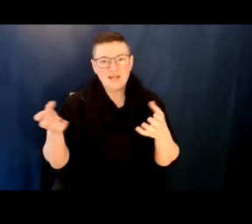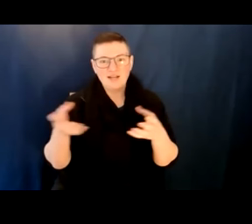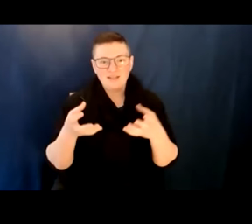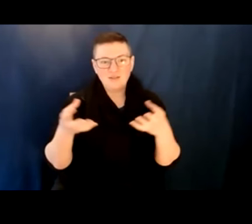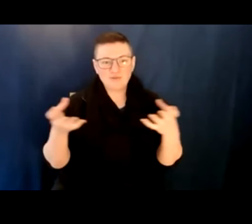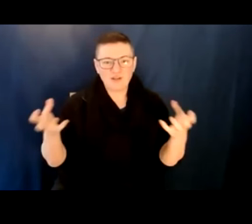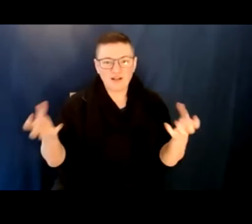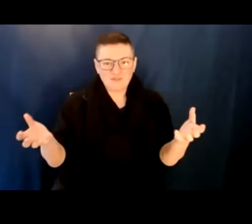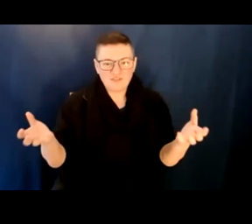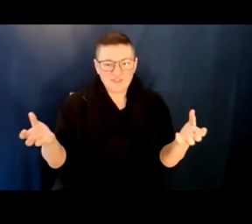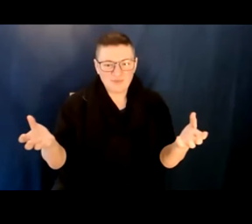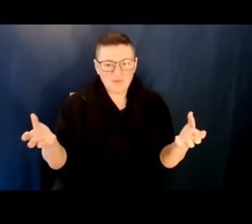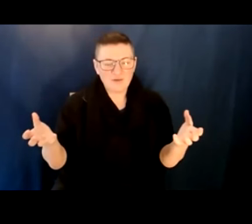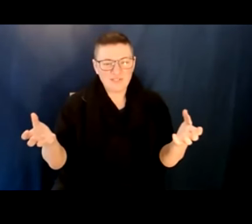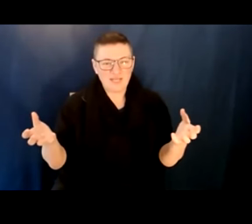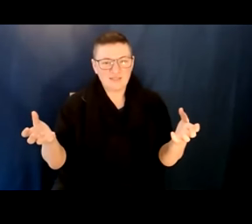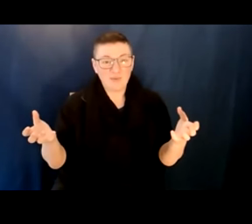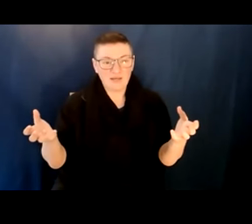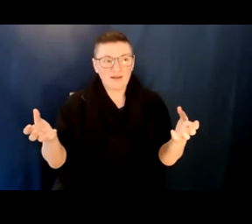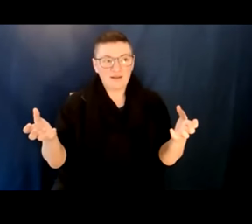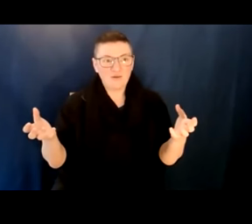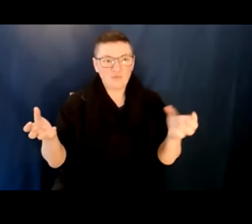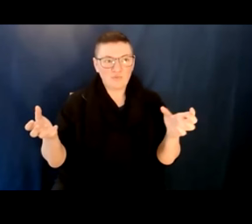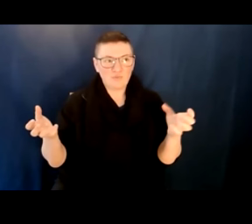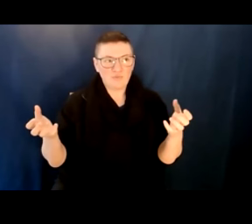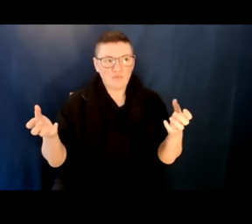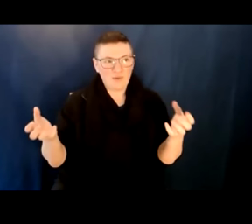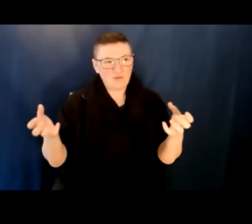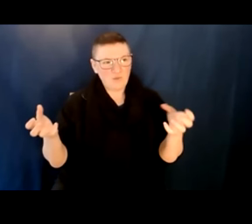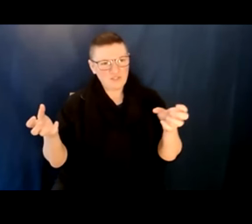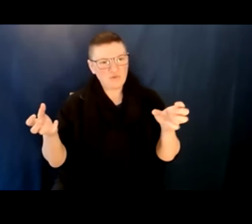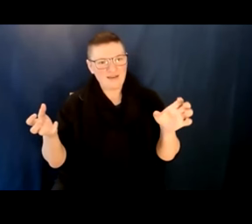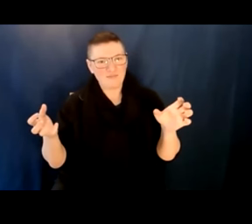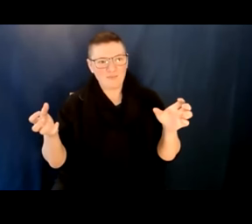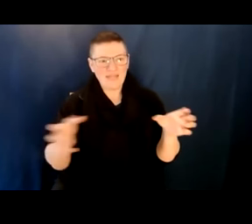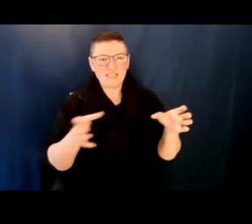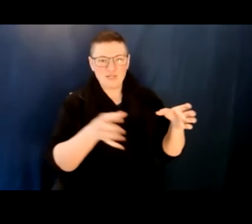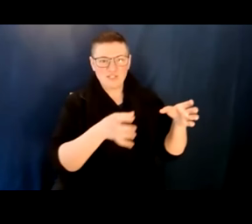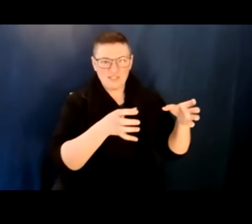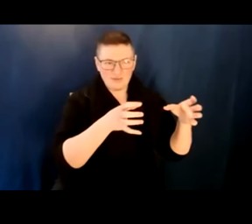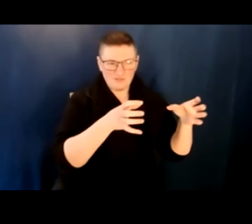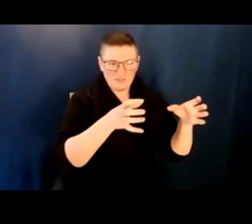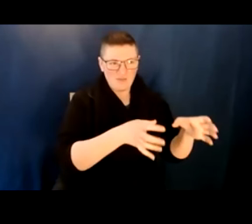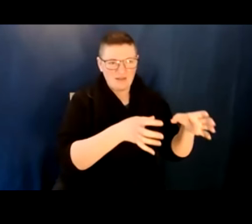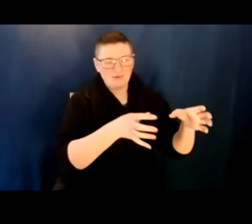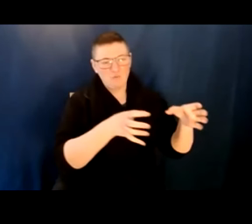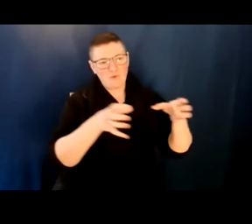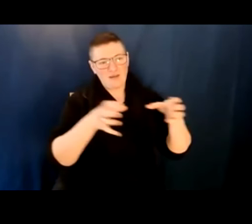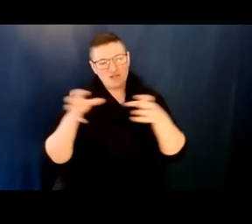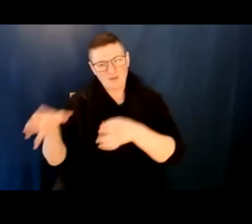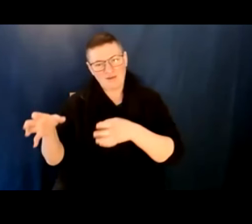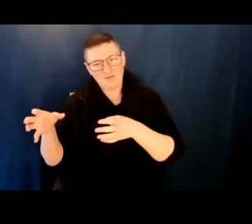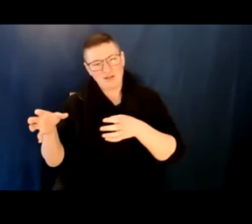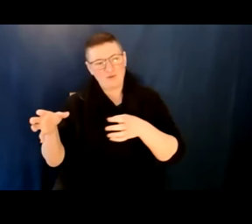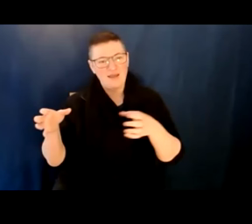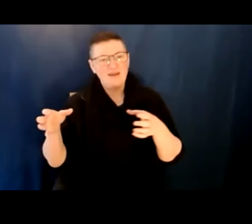there's not a huge gulf of difference between those things, but we do have many expressions that sort of talk about them in one way or